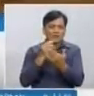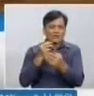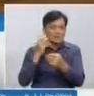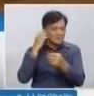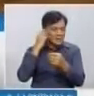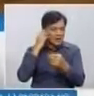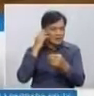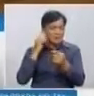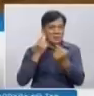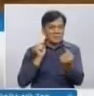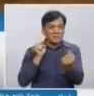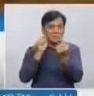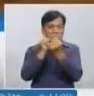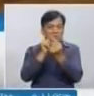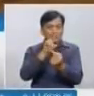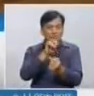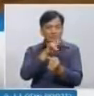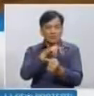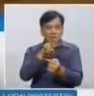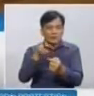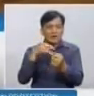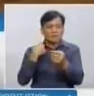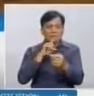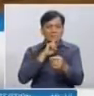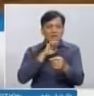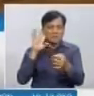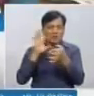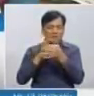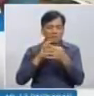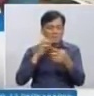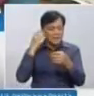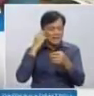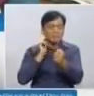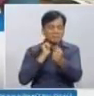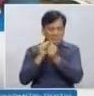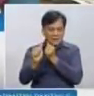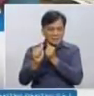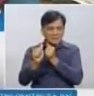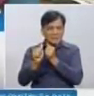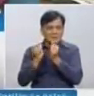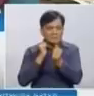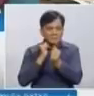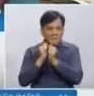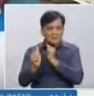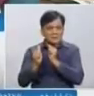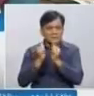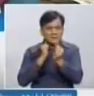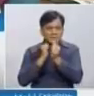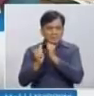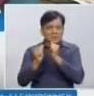At the end of my term, I hope to see the promise of Mindanao fulfilled, or at least at the very